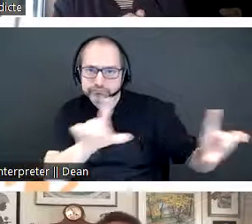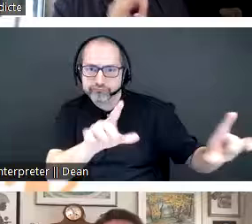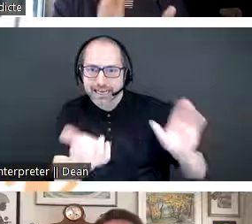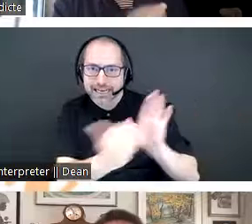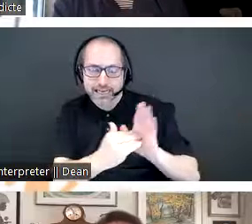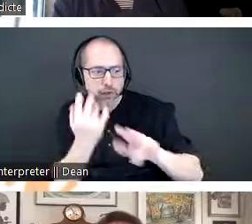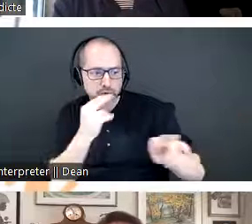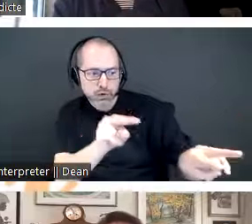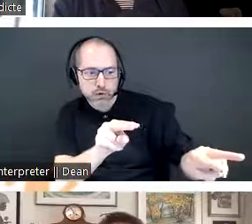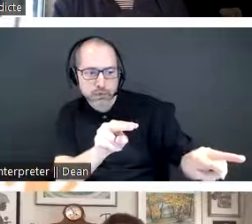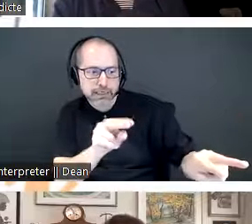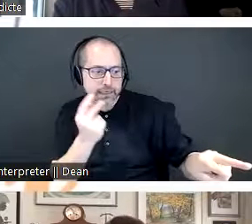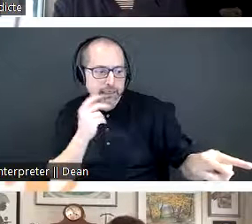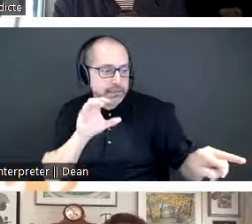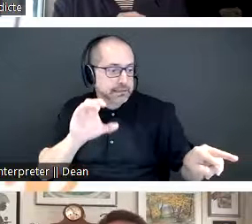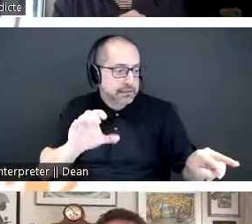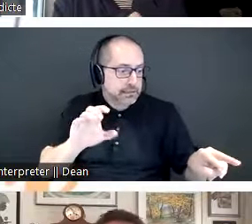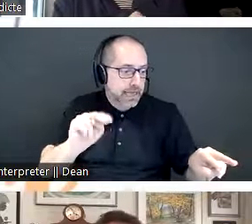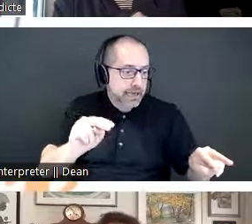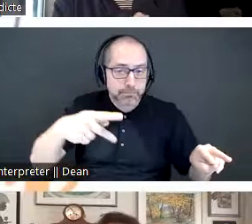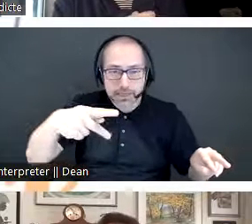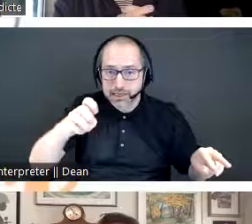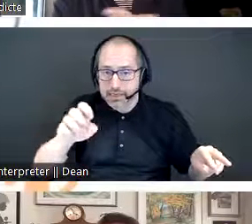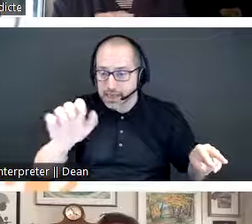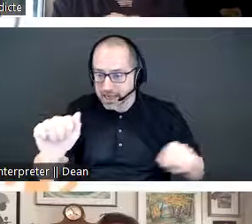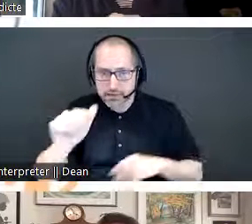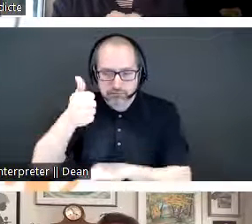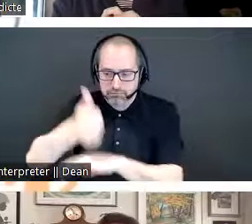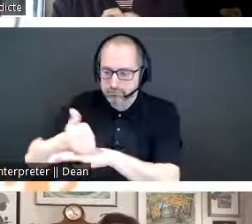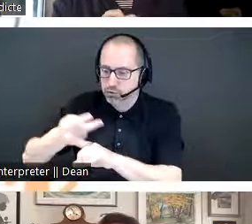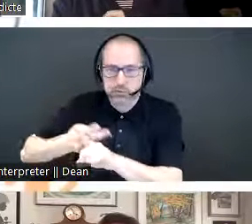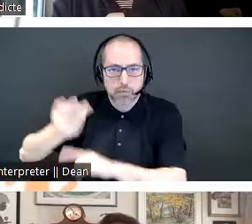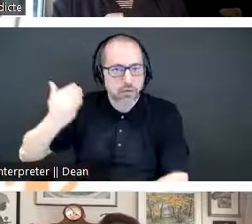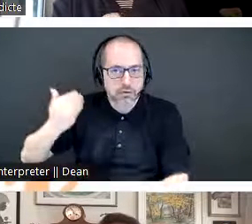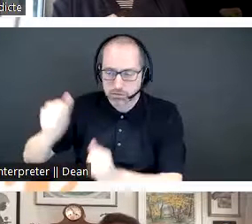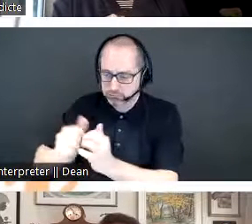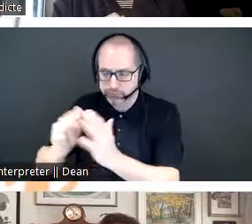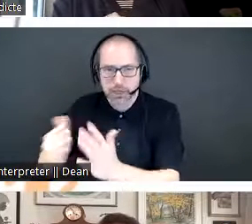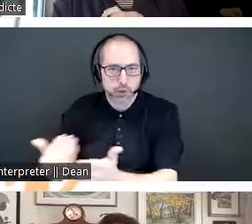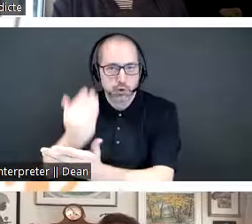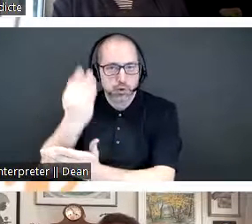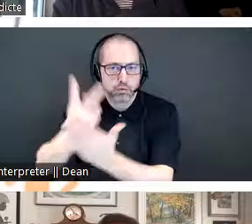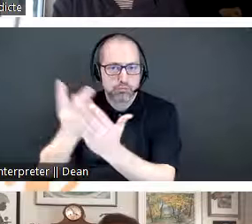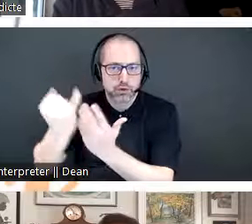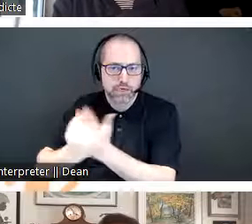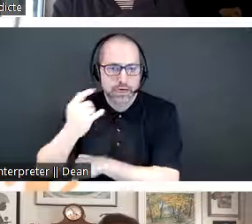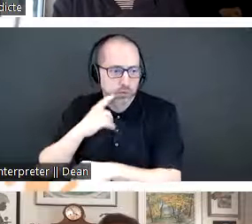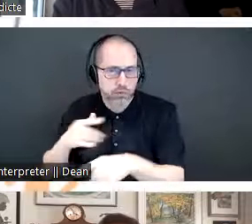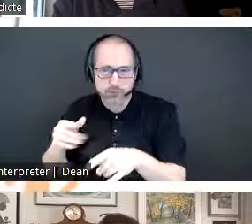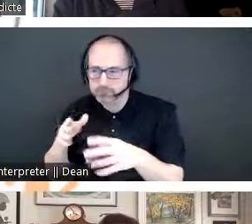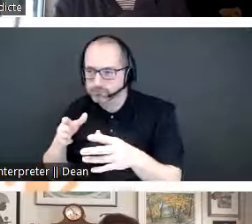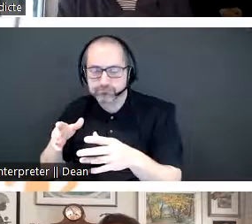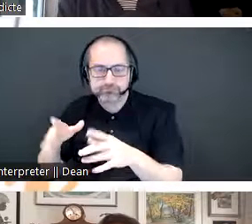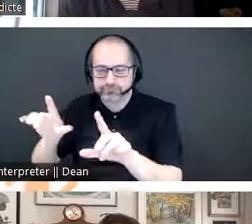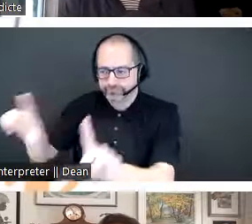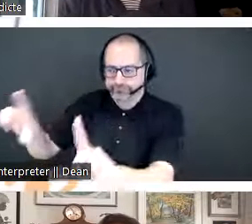conversation, CNPEA has launched 2 months ago this roadmap to elder abuse